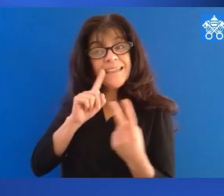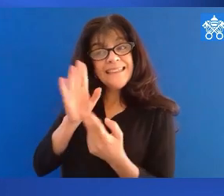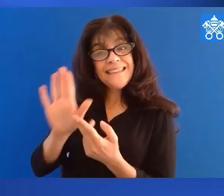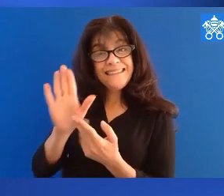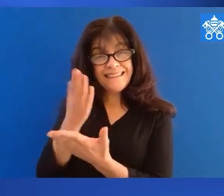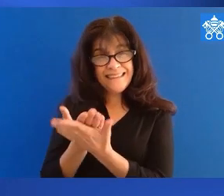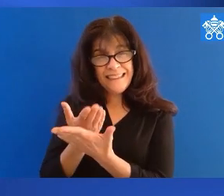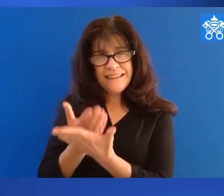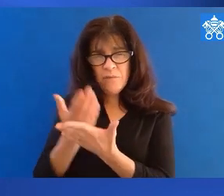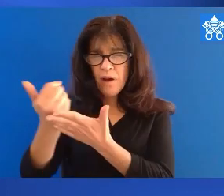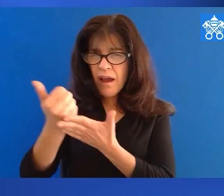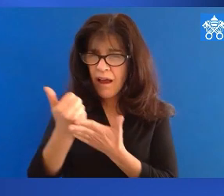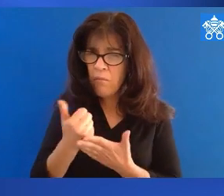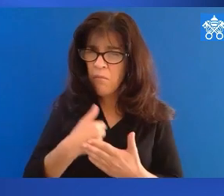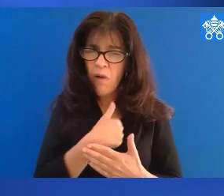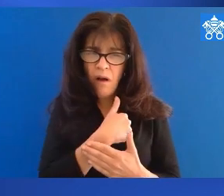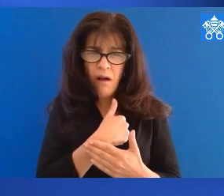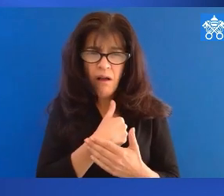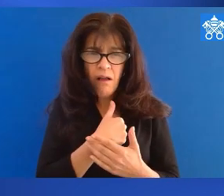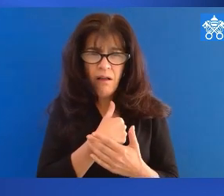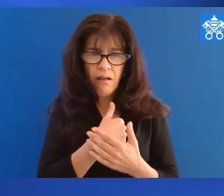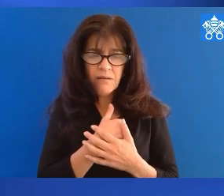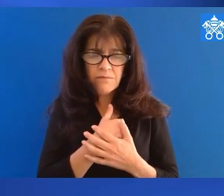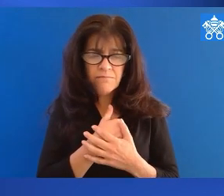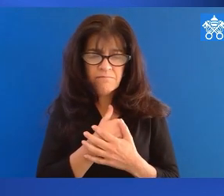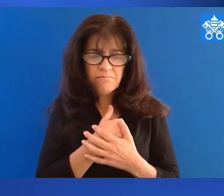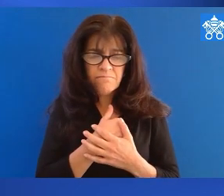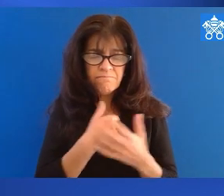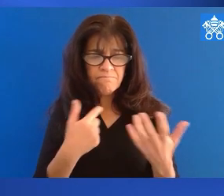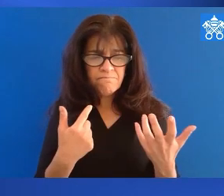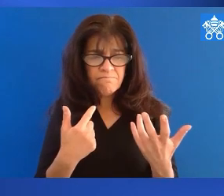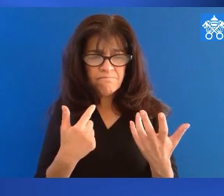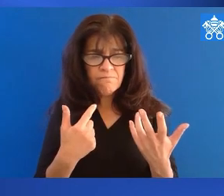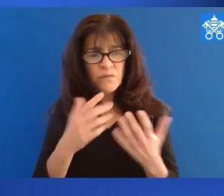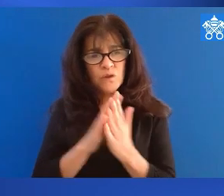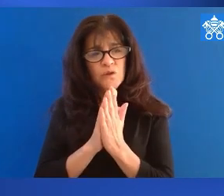That his testimony will help us all to be.